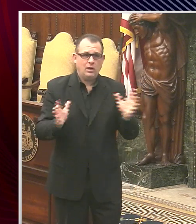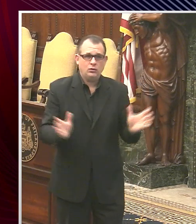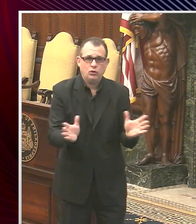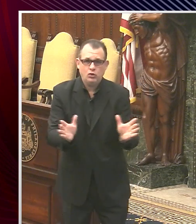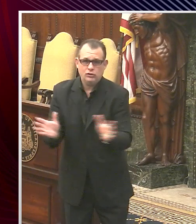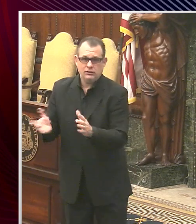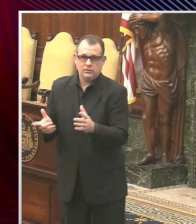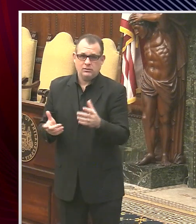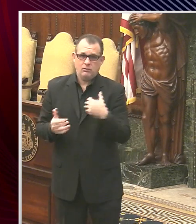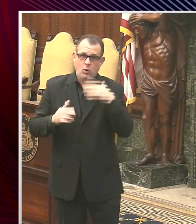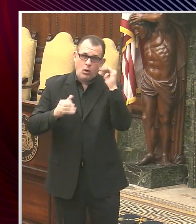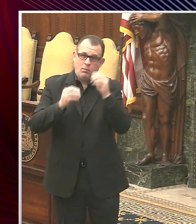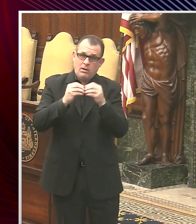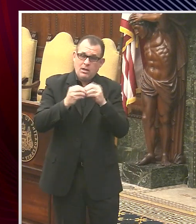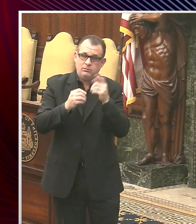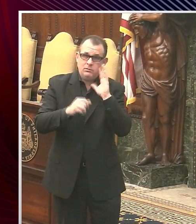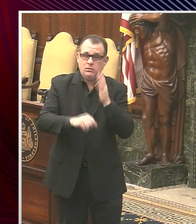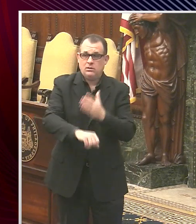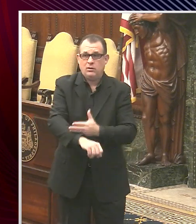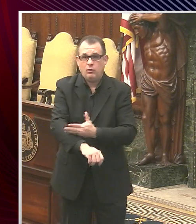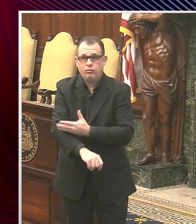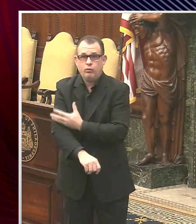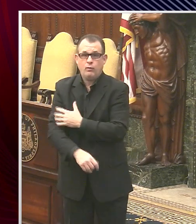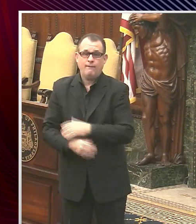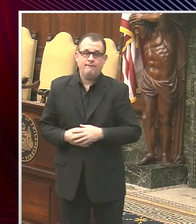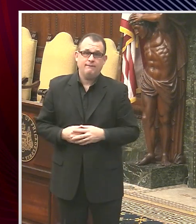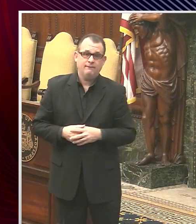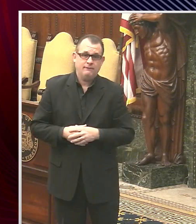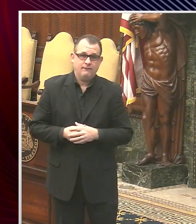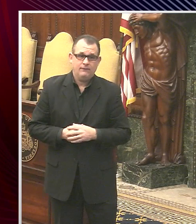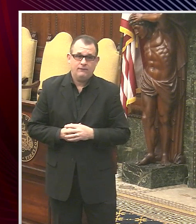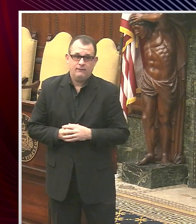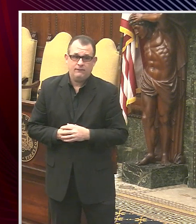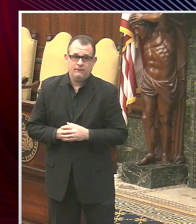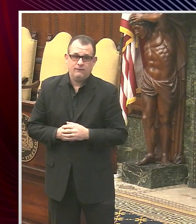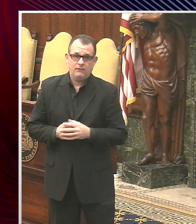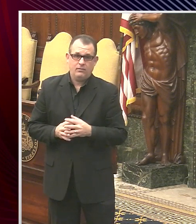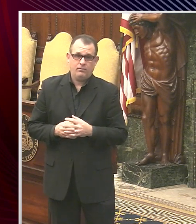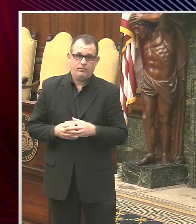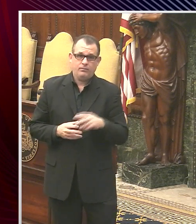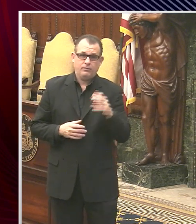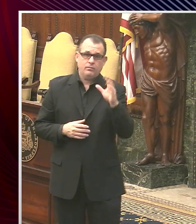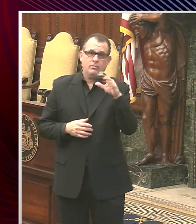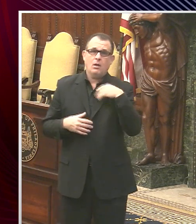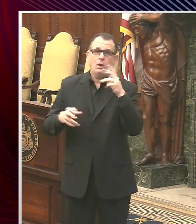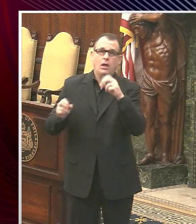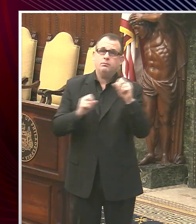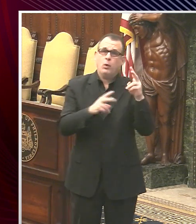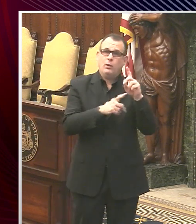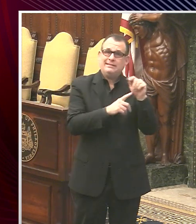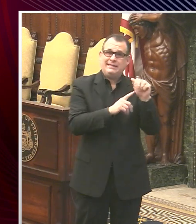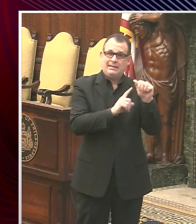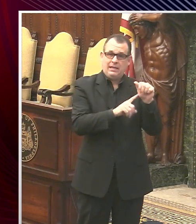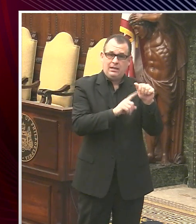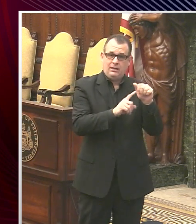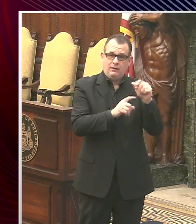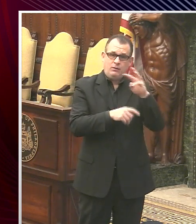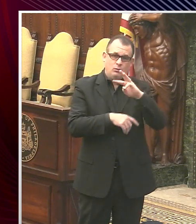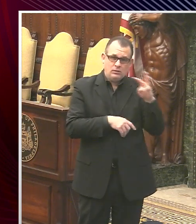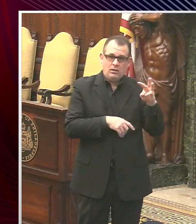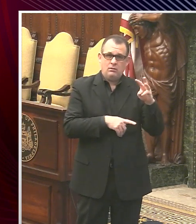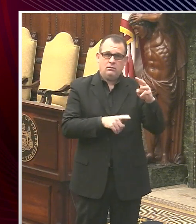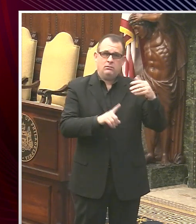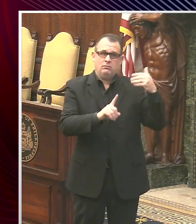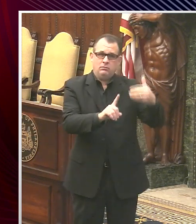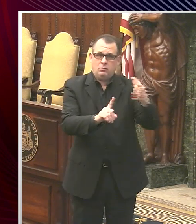will improve as everyone sees others getting vaccinated and doing well. We'll be posting data and updating this data on our website.